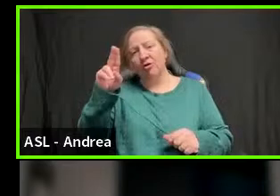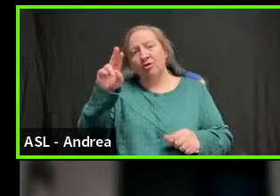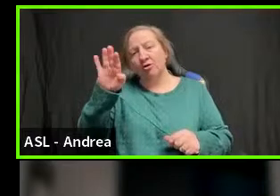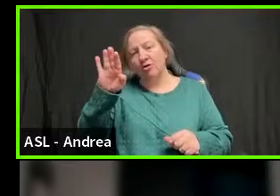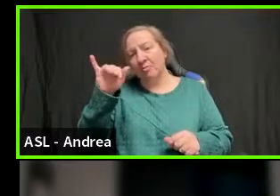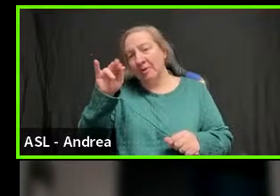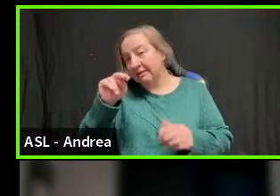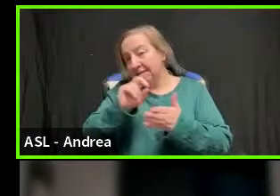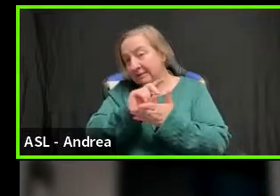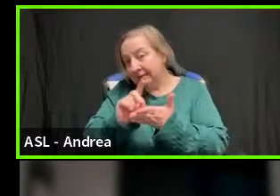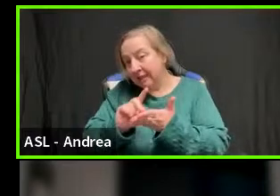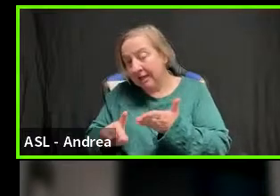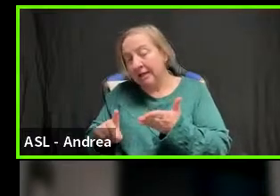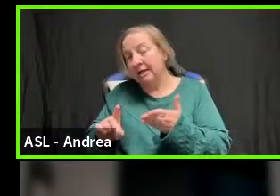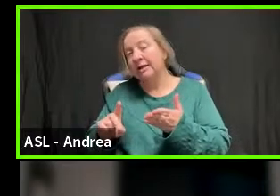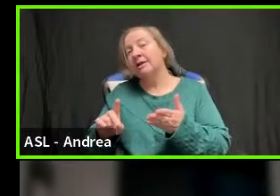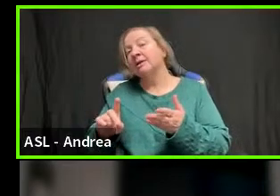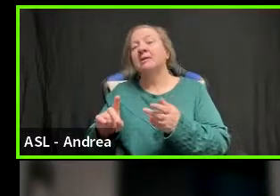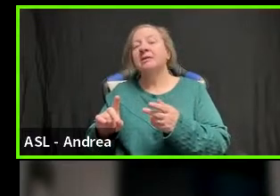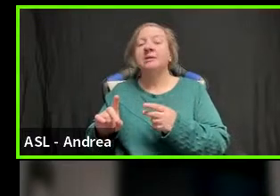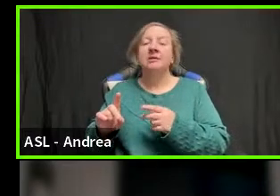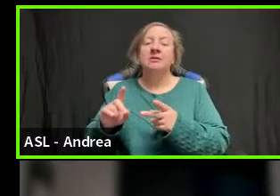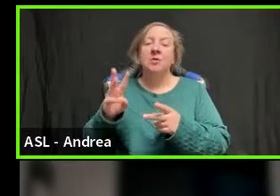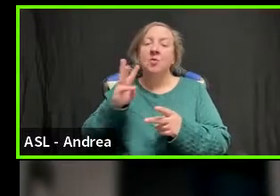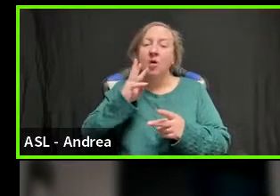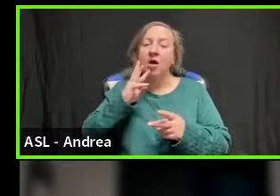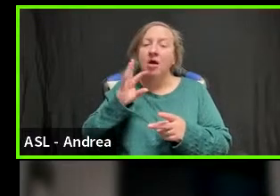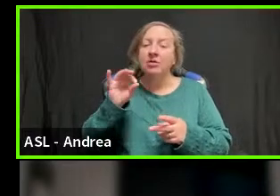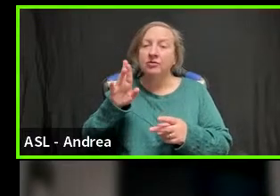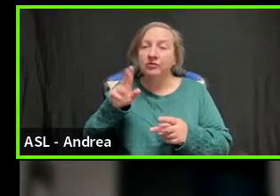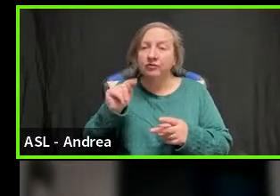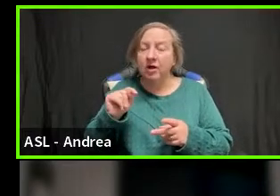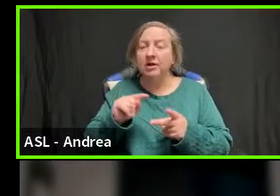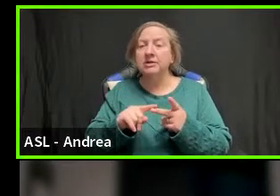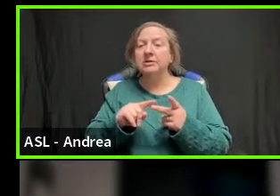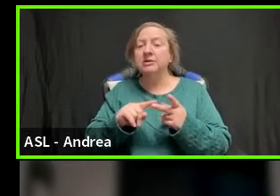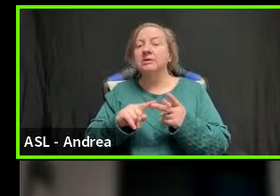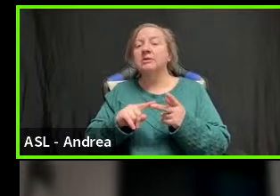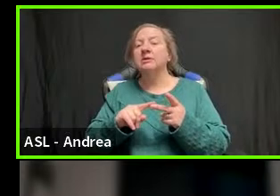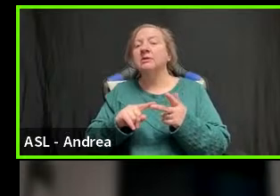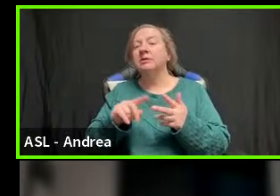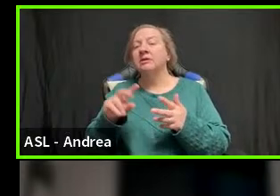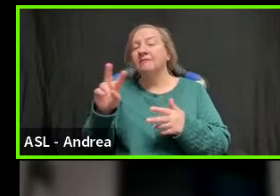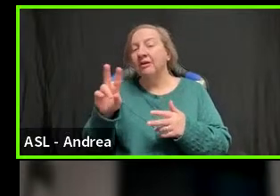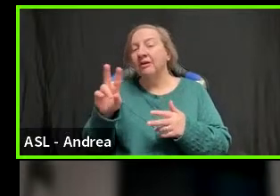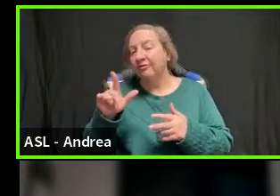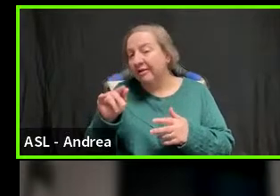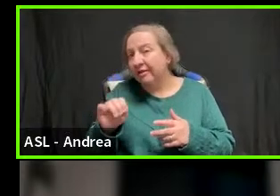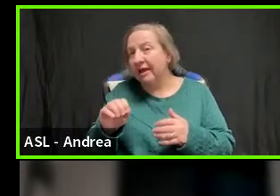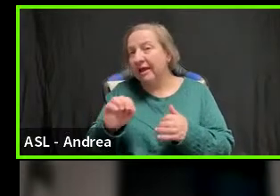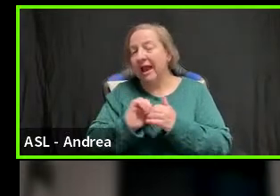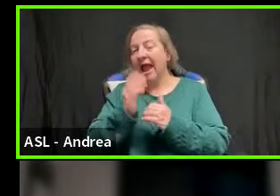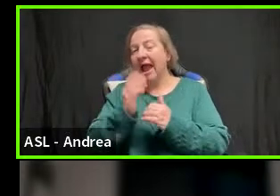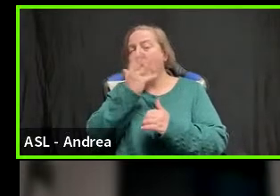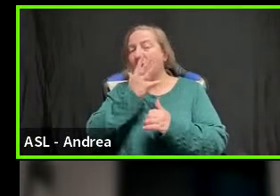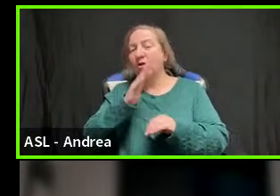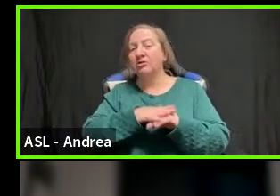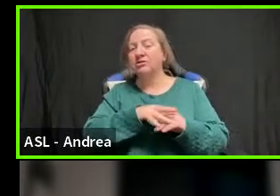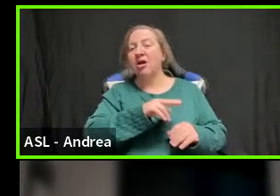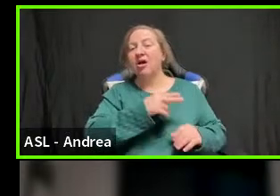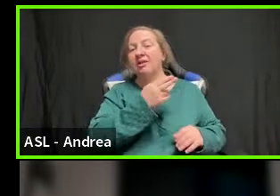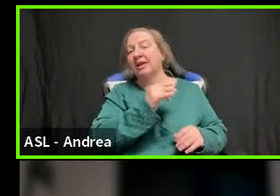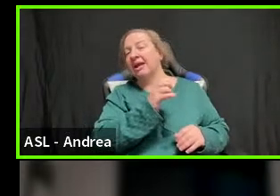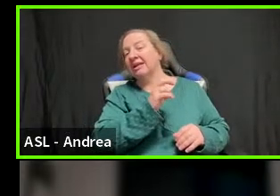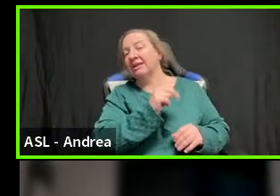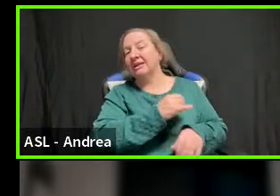design at the waterfront in Vancouver, like we talked about last time, about how it looks on Hayden Island. And